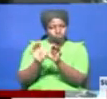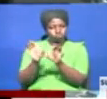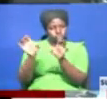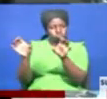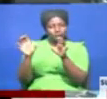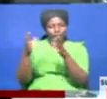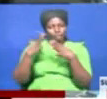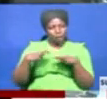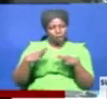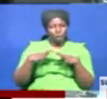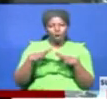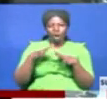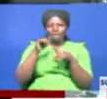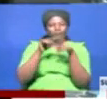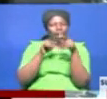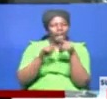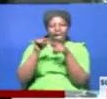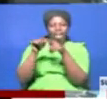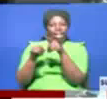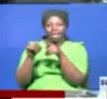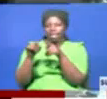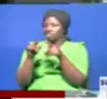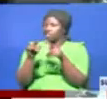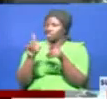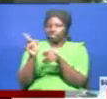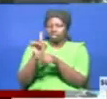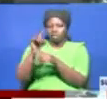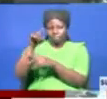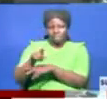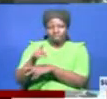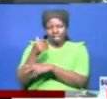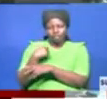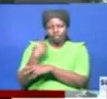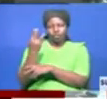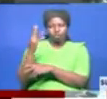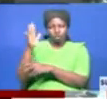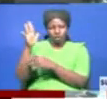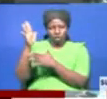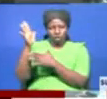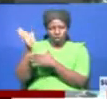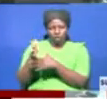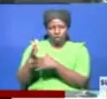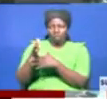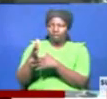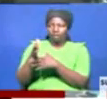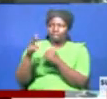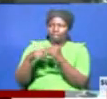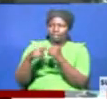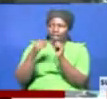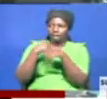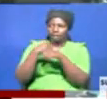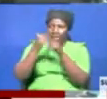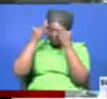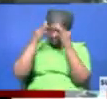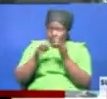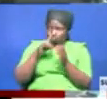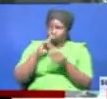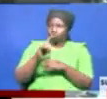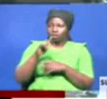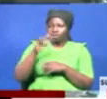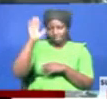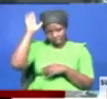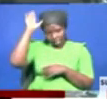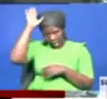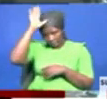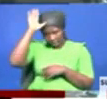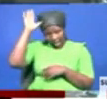into fractions. So it is at least 4 over 7 would make a decision. And therefore, Chebukati's wing or Chebukati